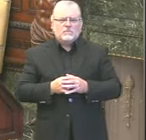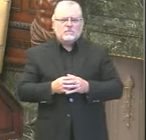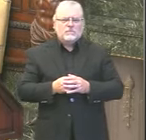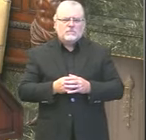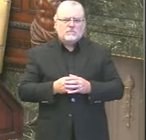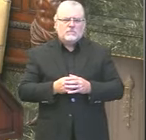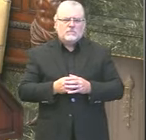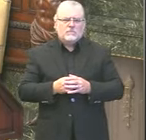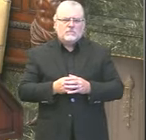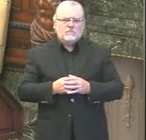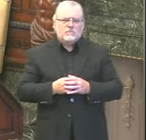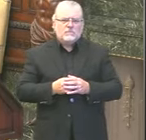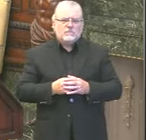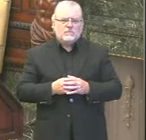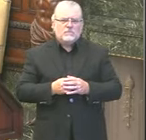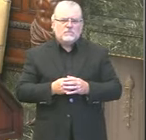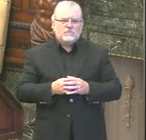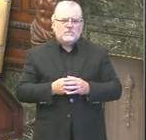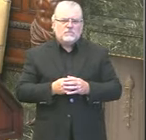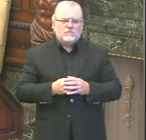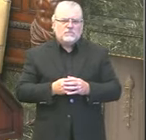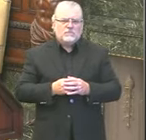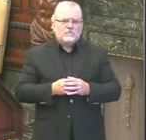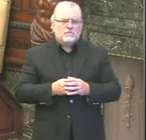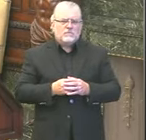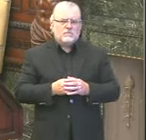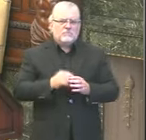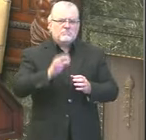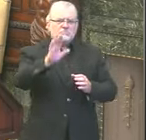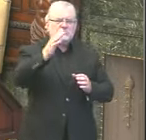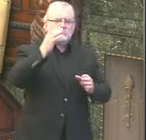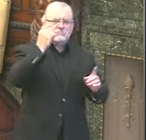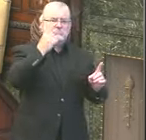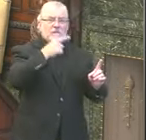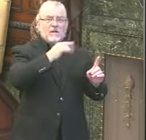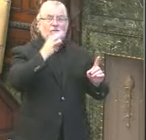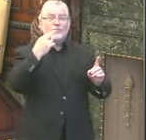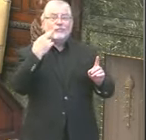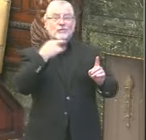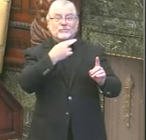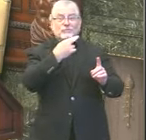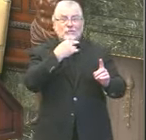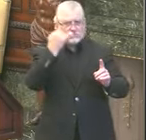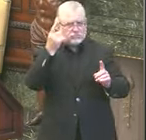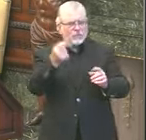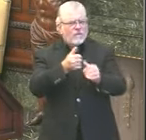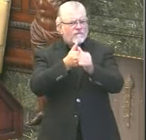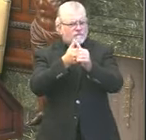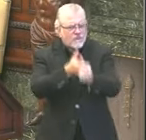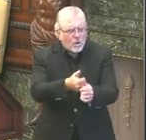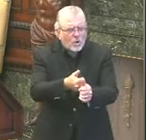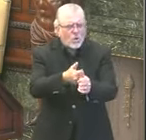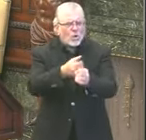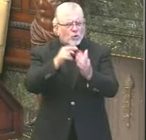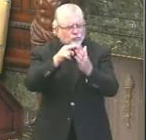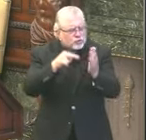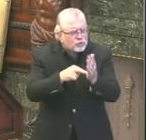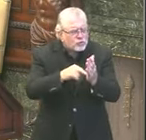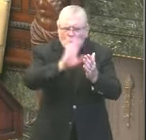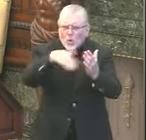restaurants aren't observing the social distancing and other rules that are supposed to be in place to